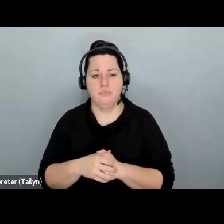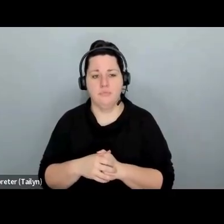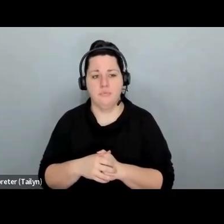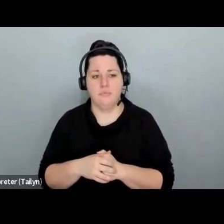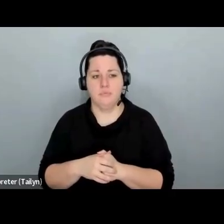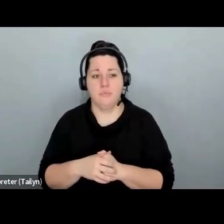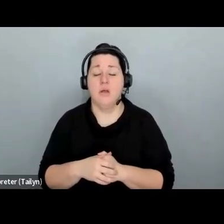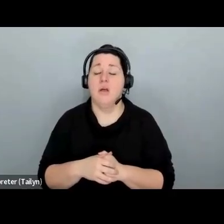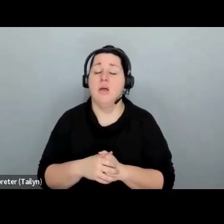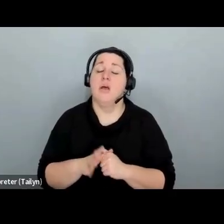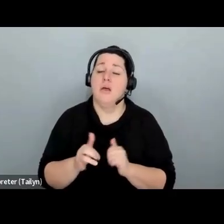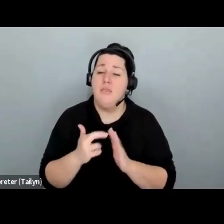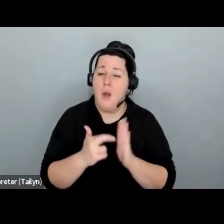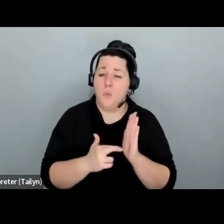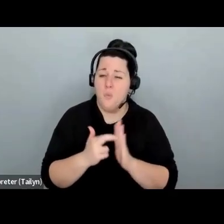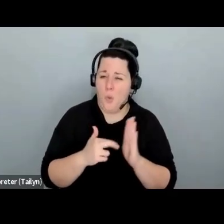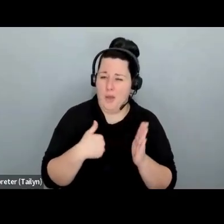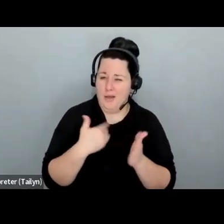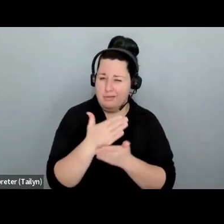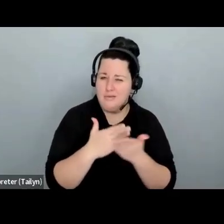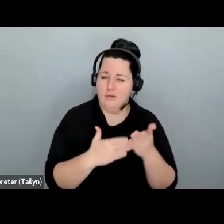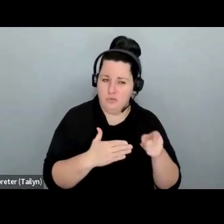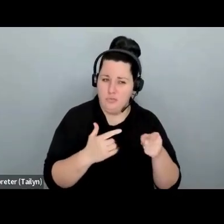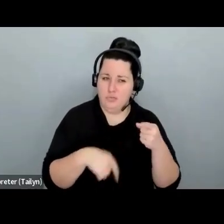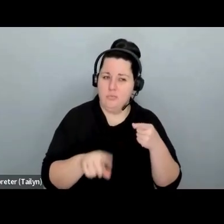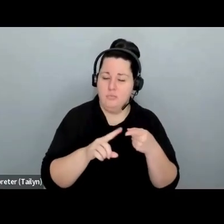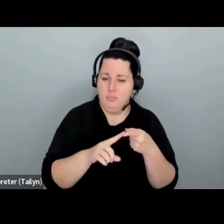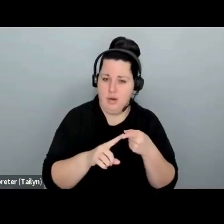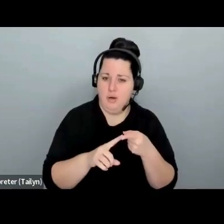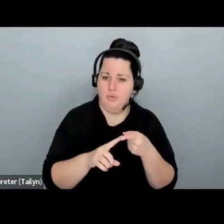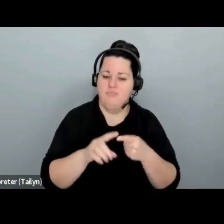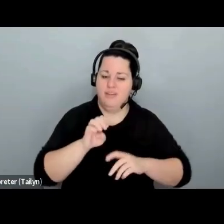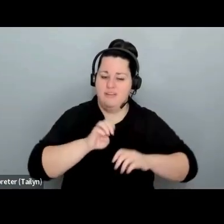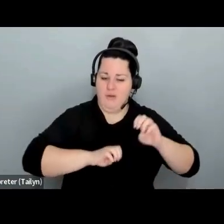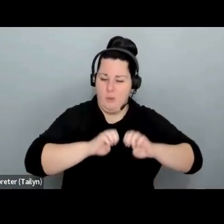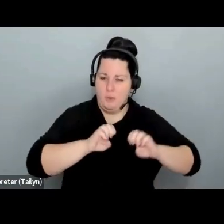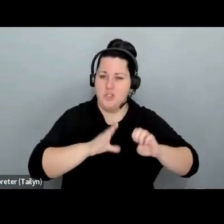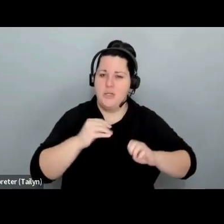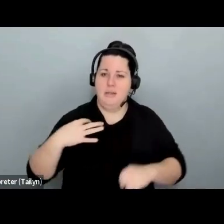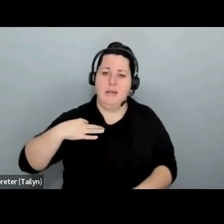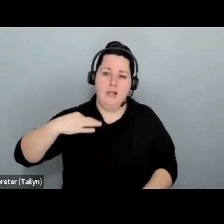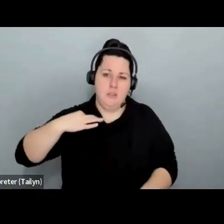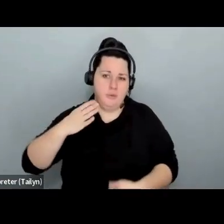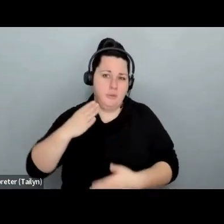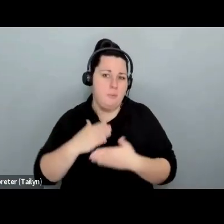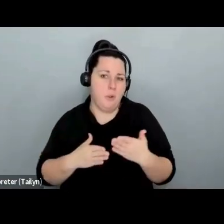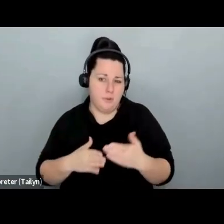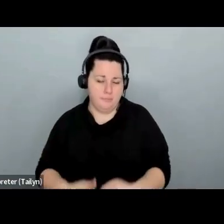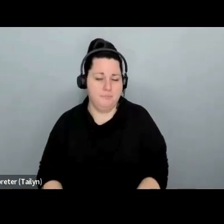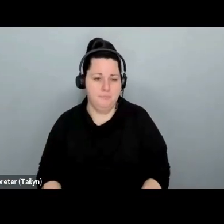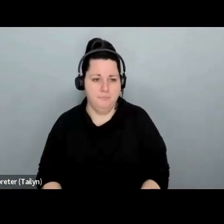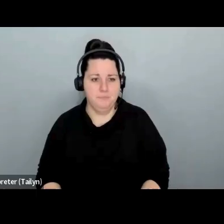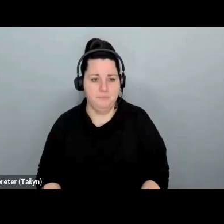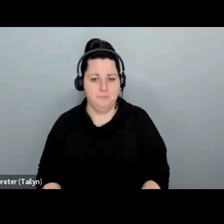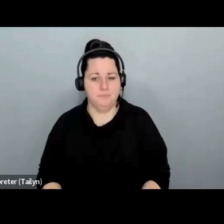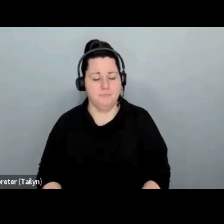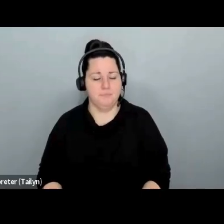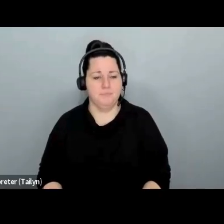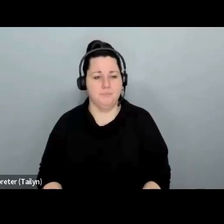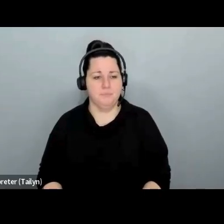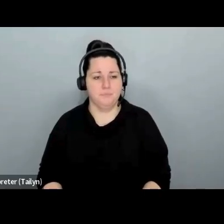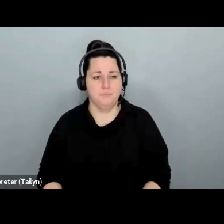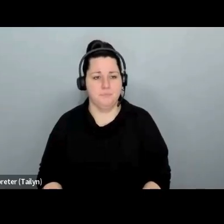The rule also contains a section regarding the evaluation and eligibility components.